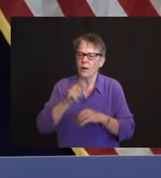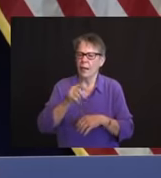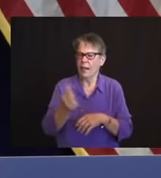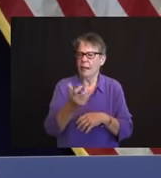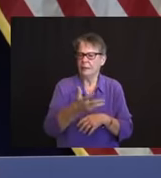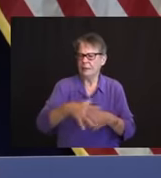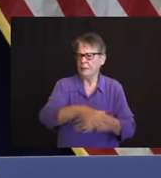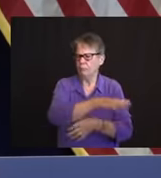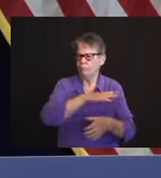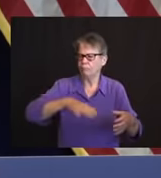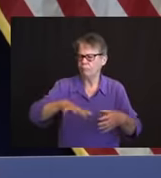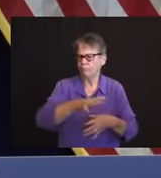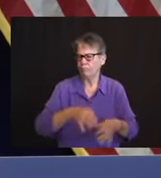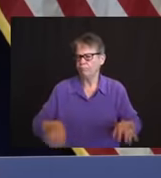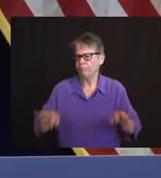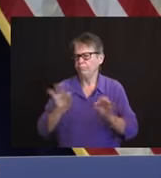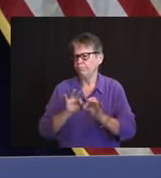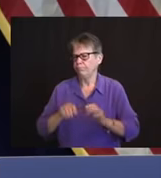it should continue in this